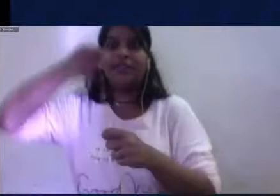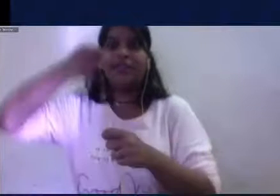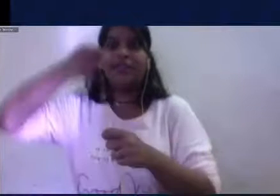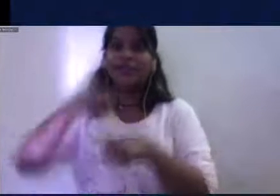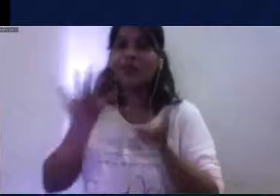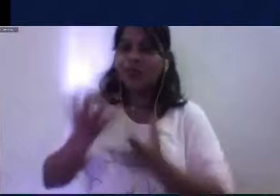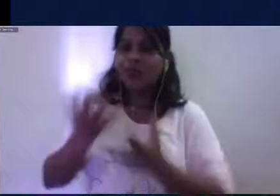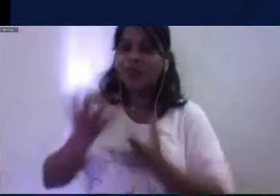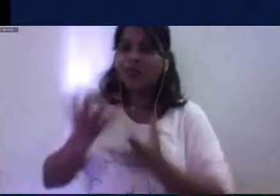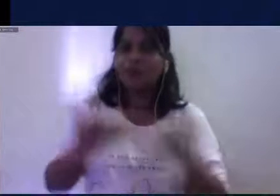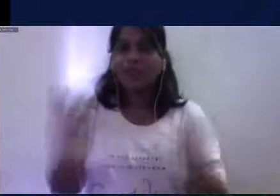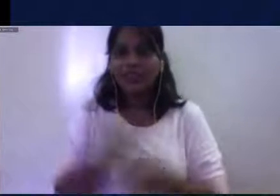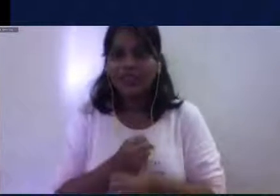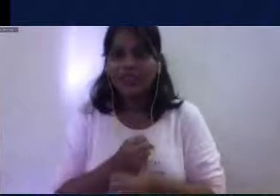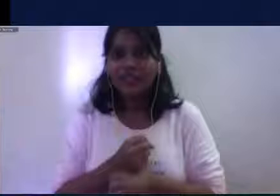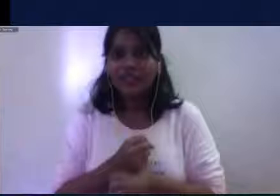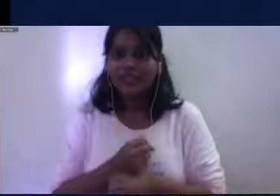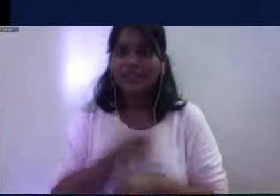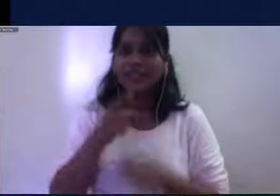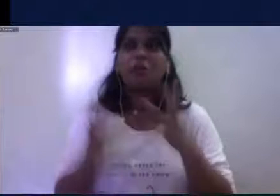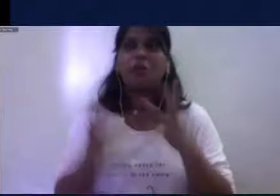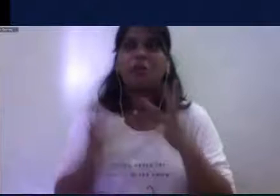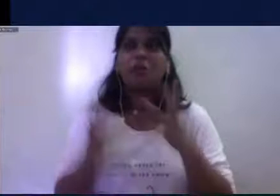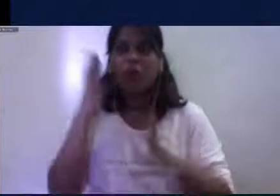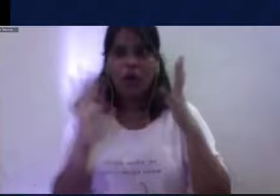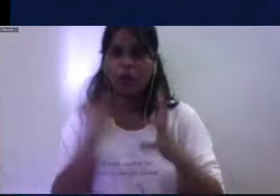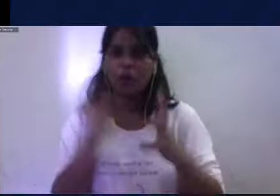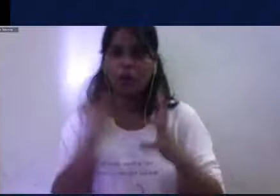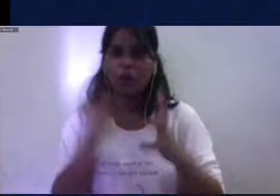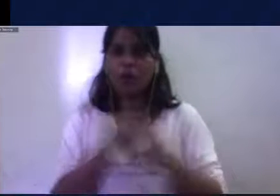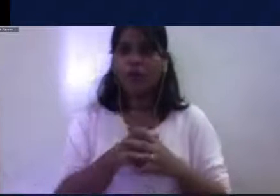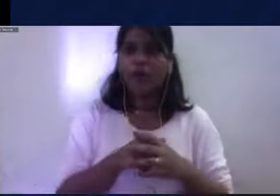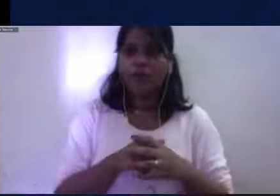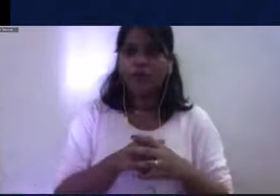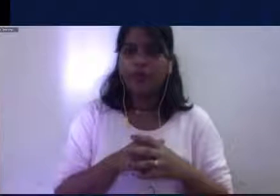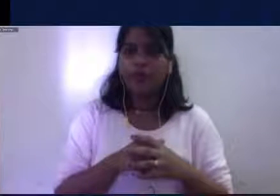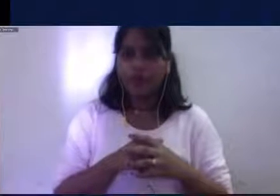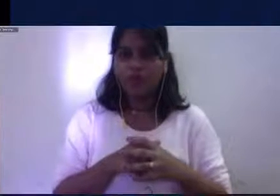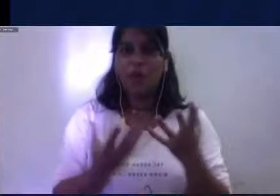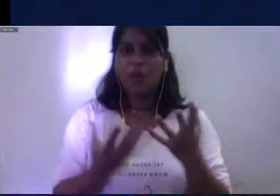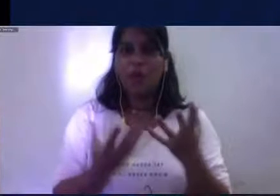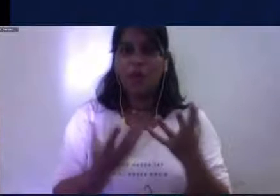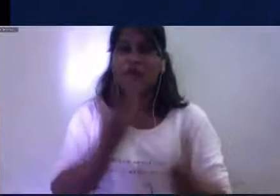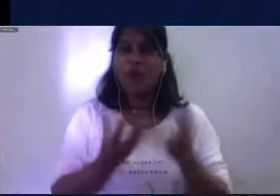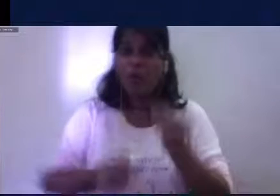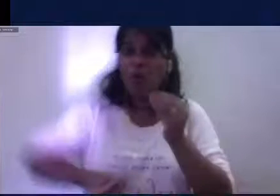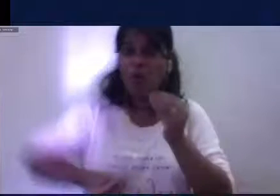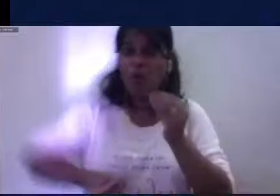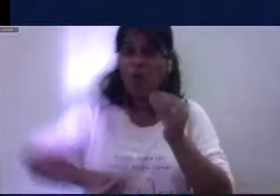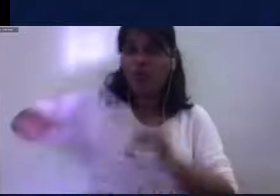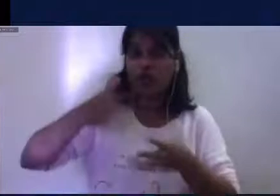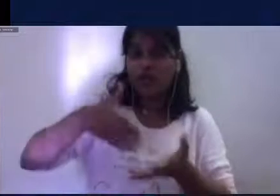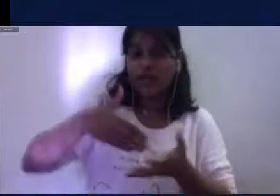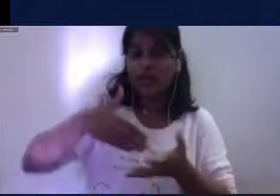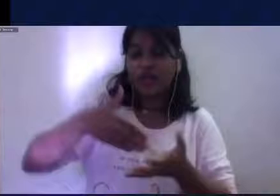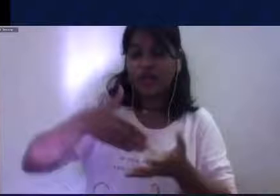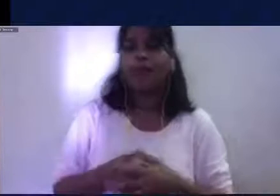for. And maybe she was worried about the food getting overcooked. And so